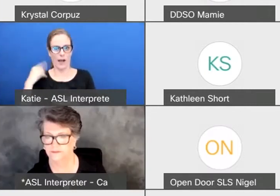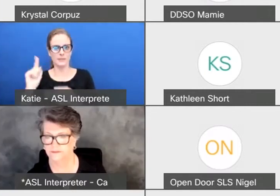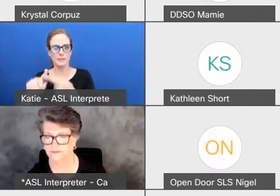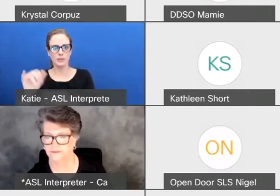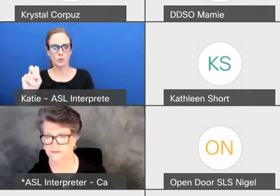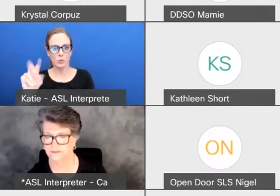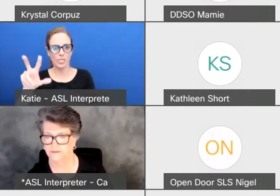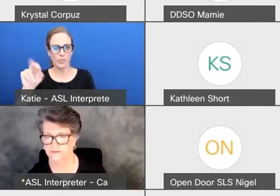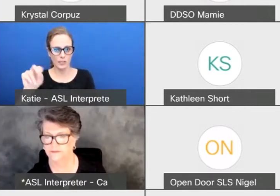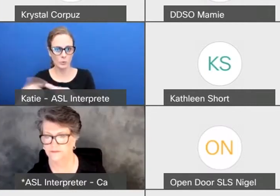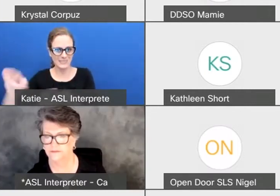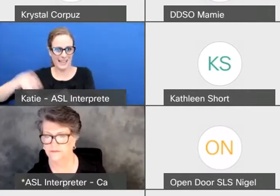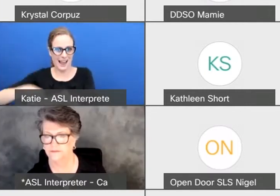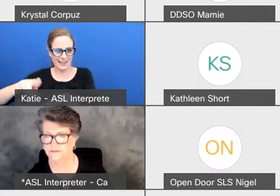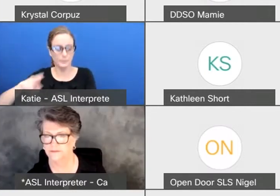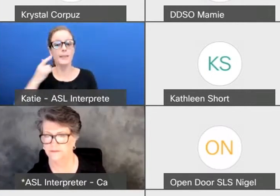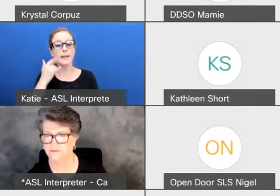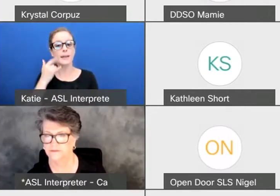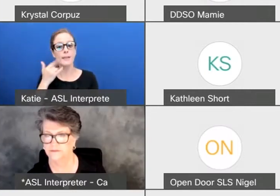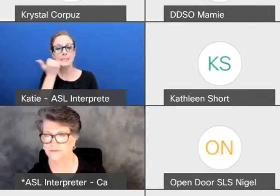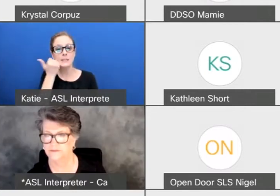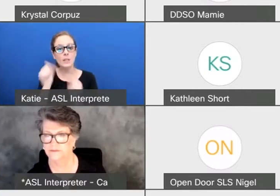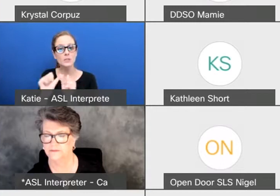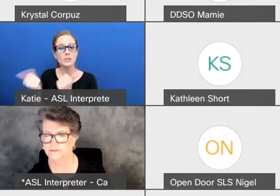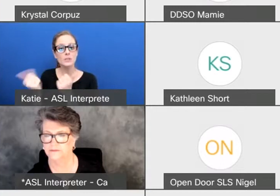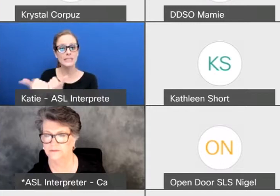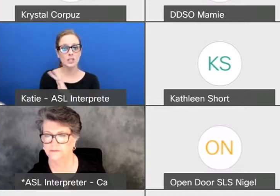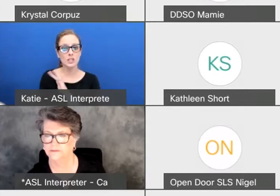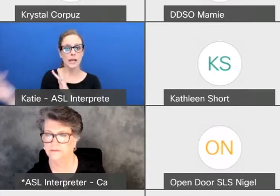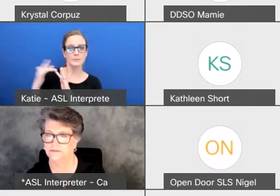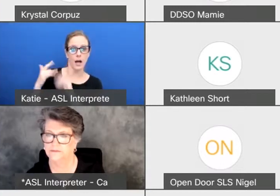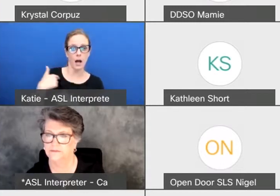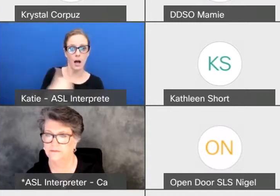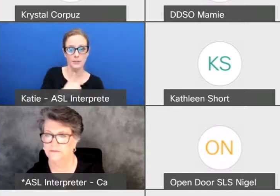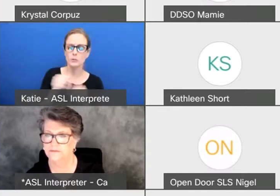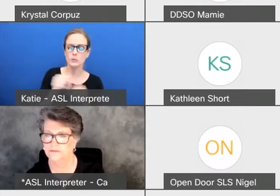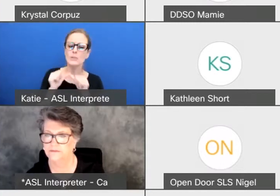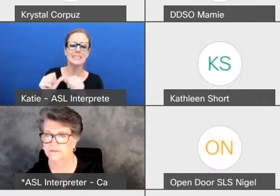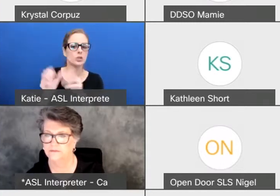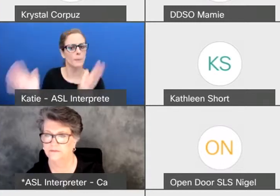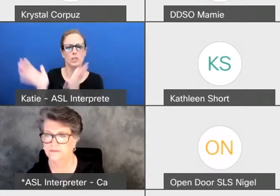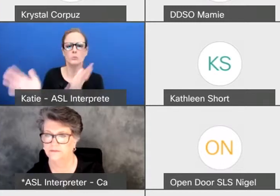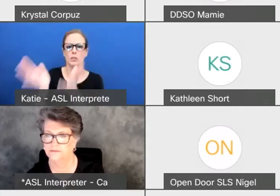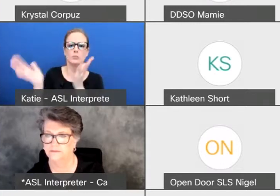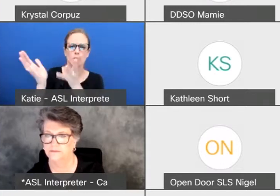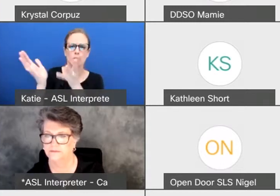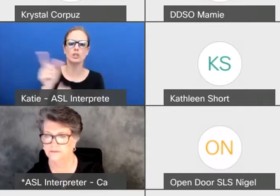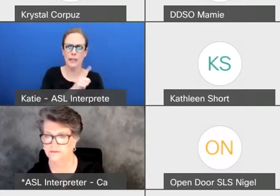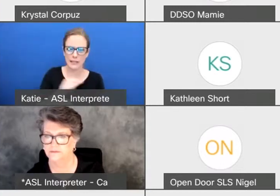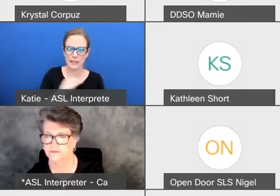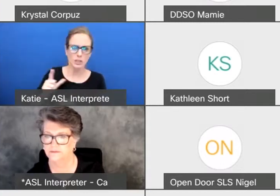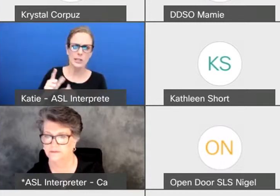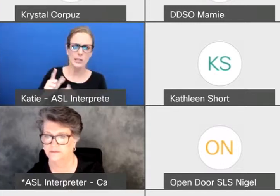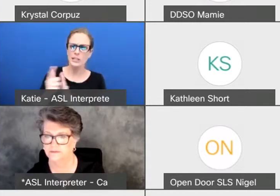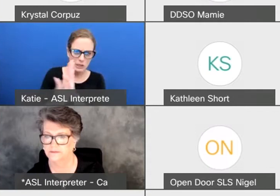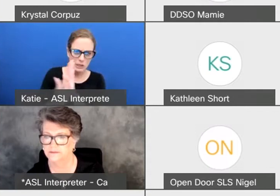we've been asked by the California Dental Association to continue to push for the legislation